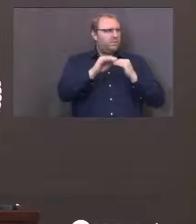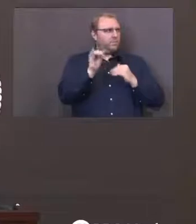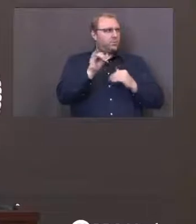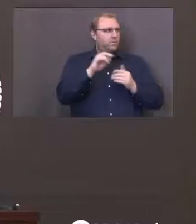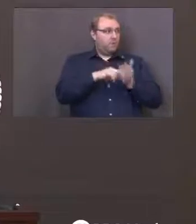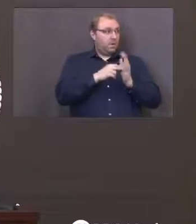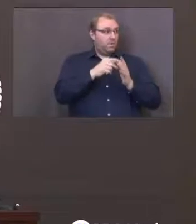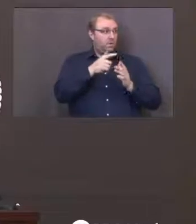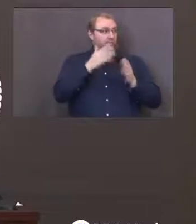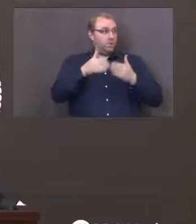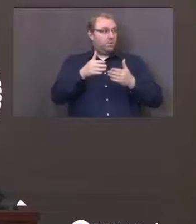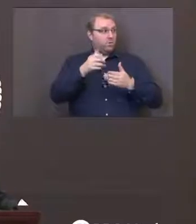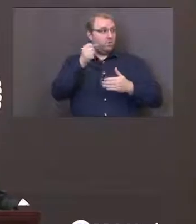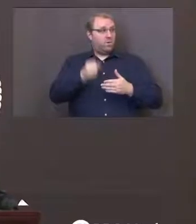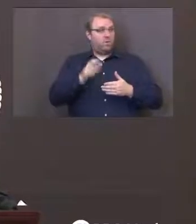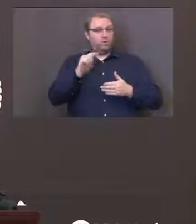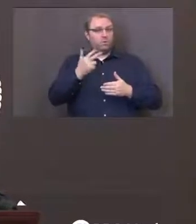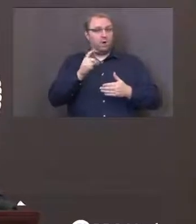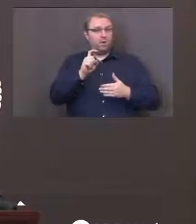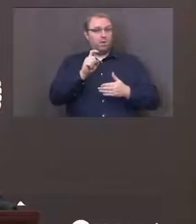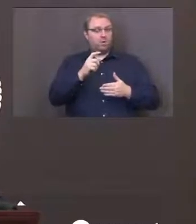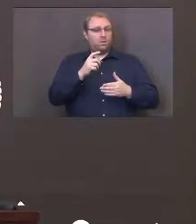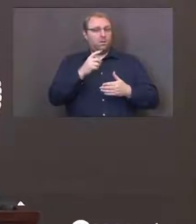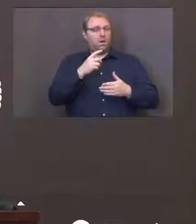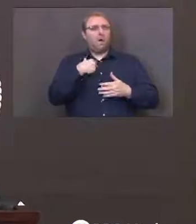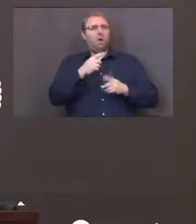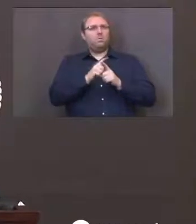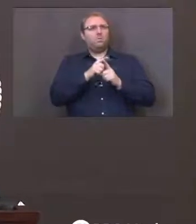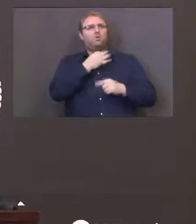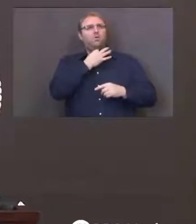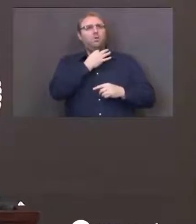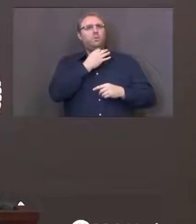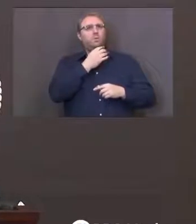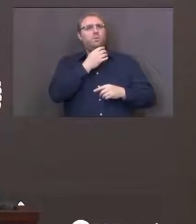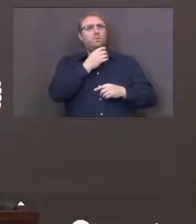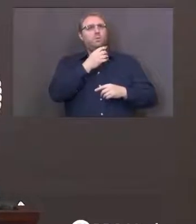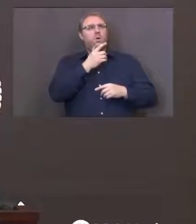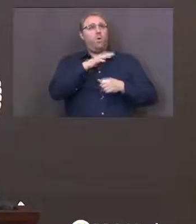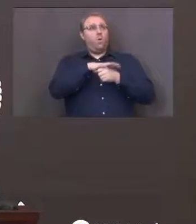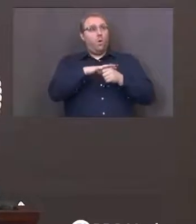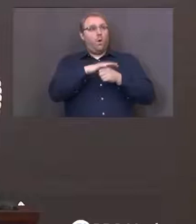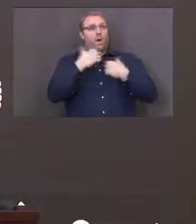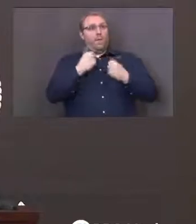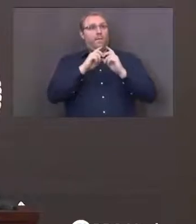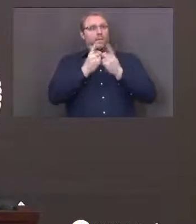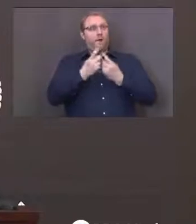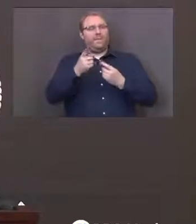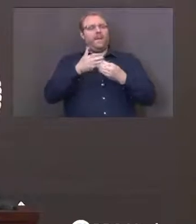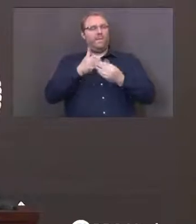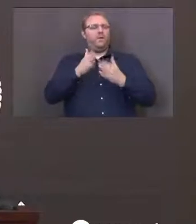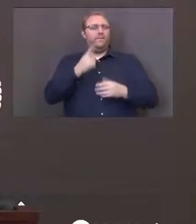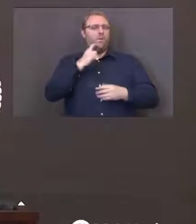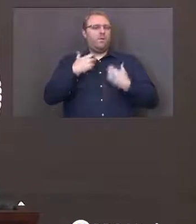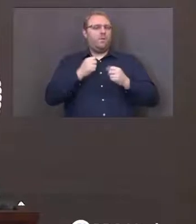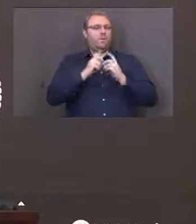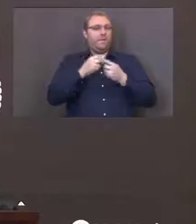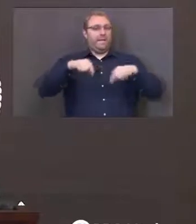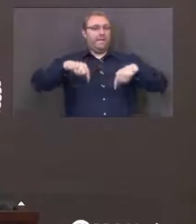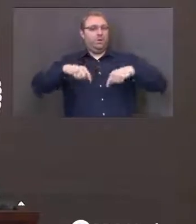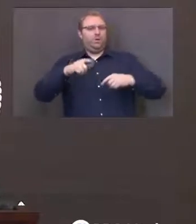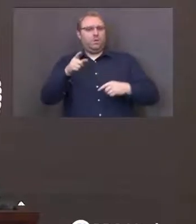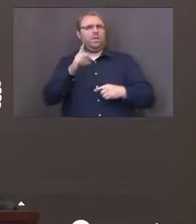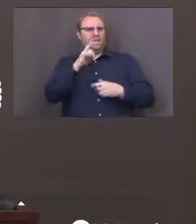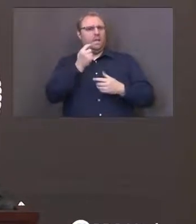Southern Utah? And as a follow-up, the local health department, the leader of the local health department here,